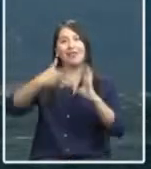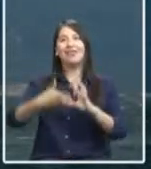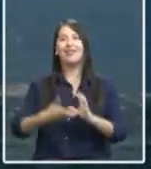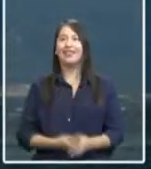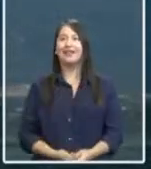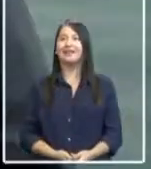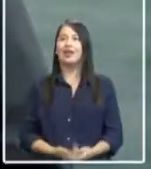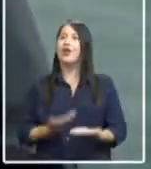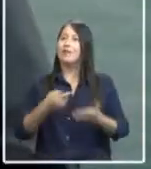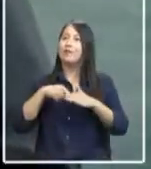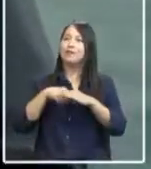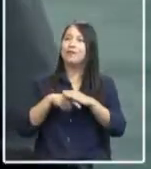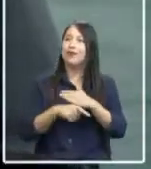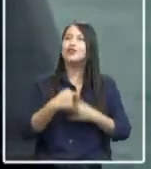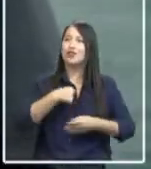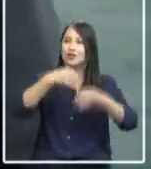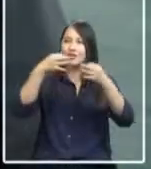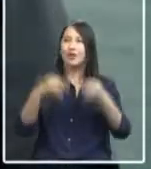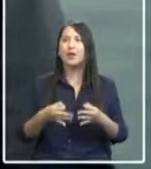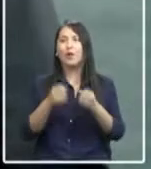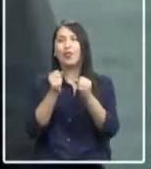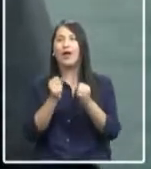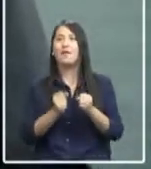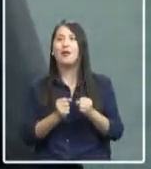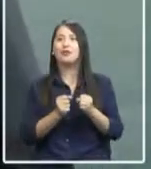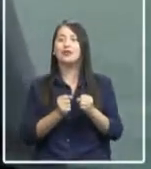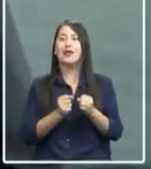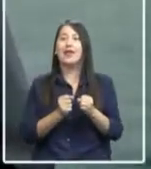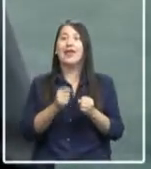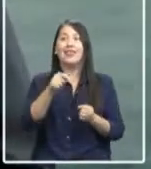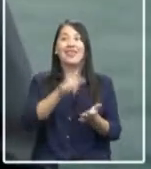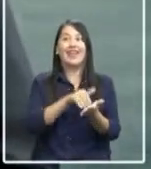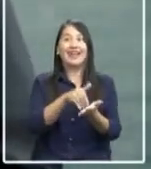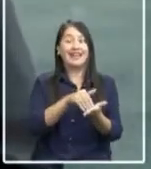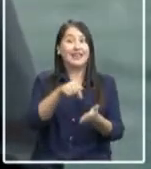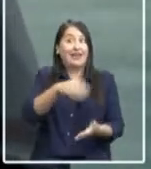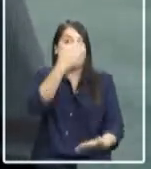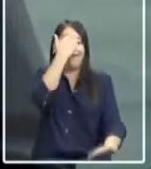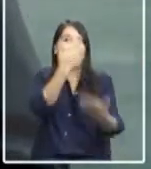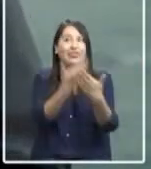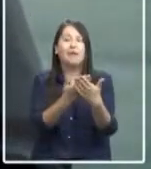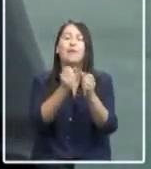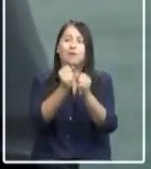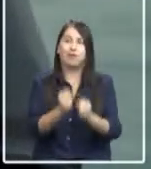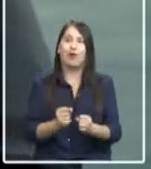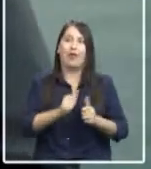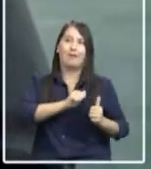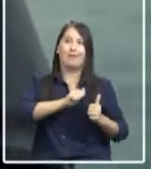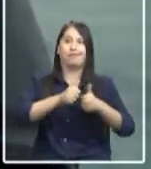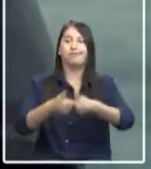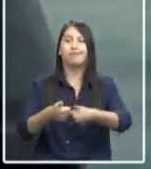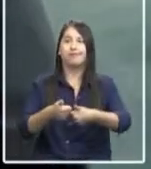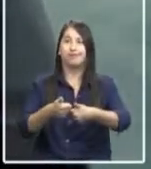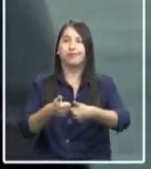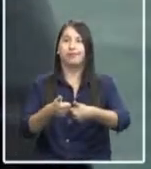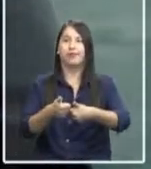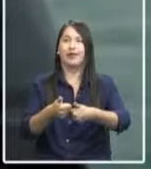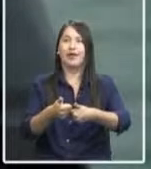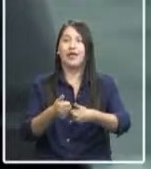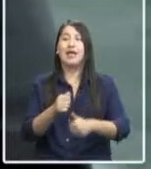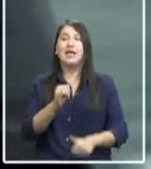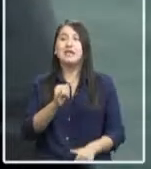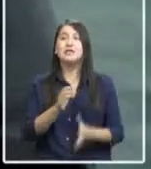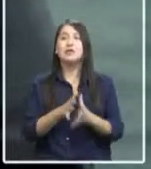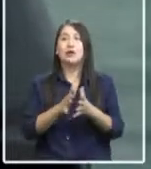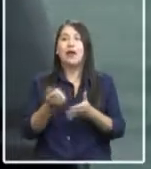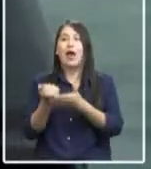I am deeply convinced that we will cannot escape the crisis, the current day crisis, without